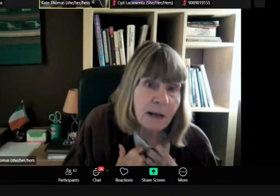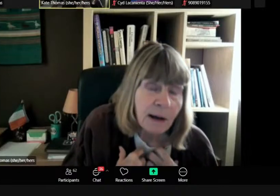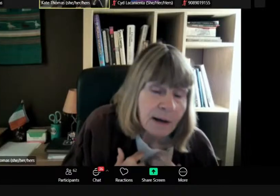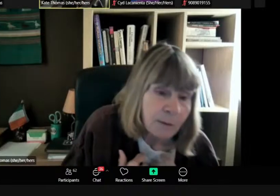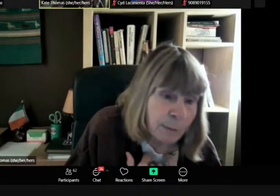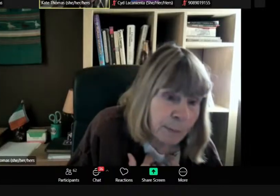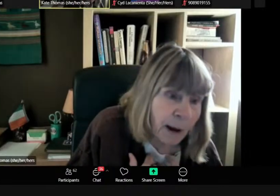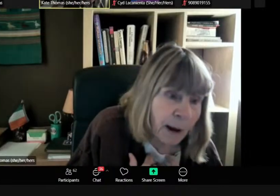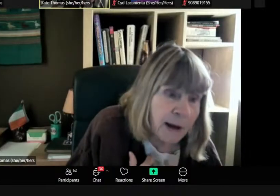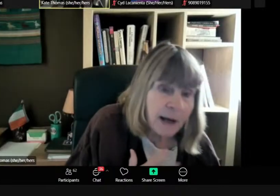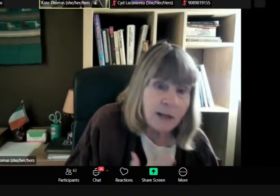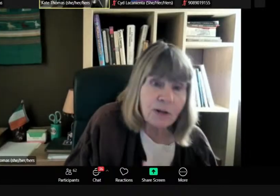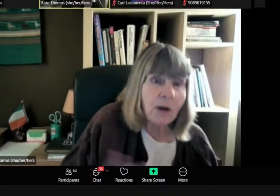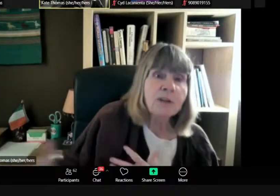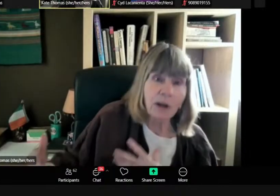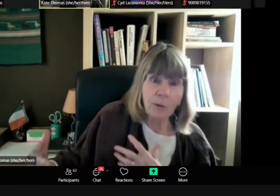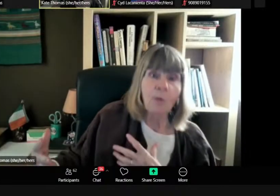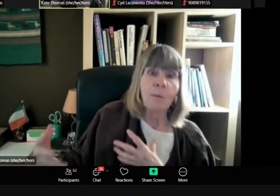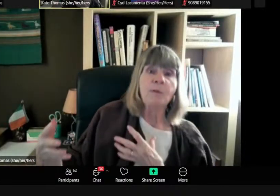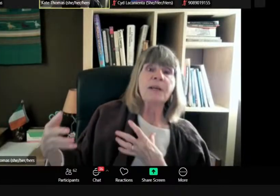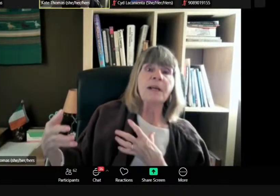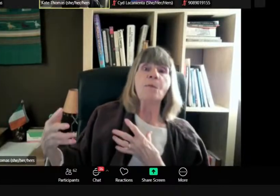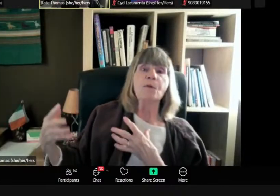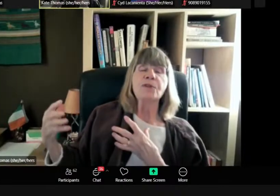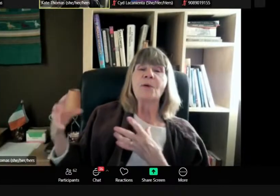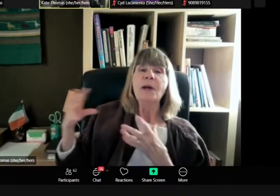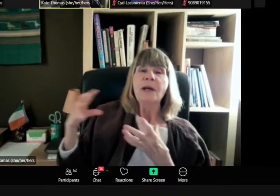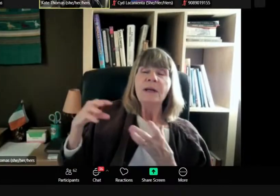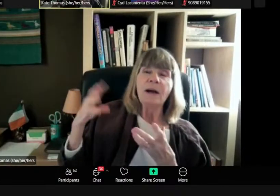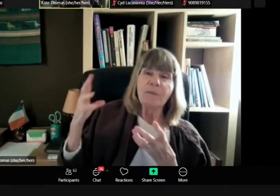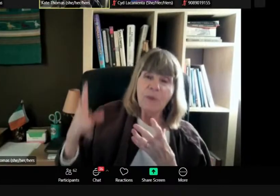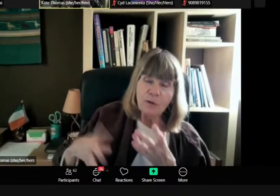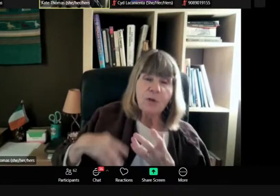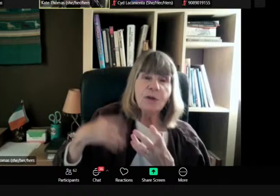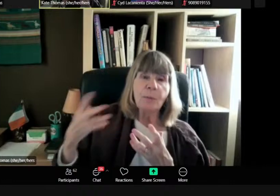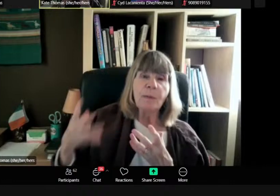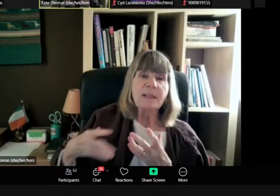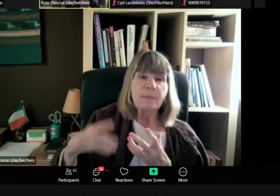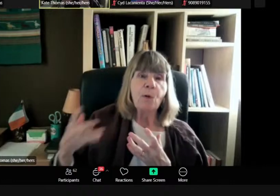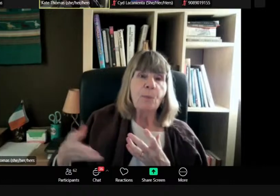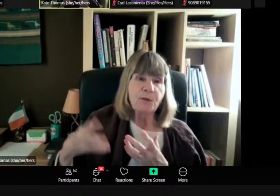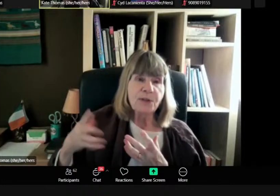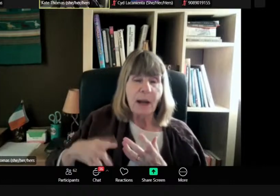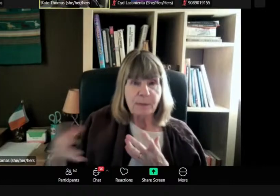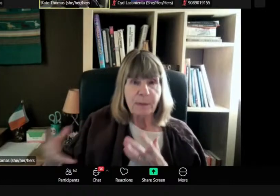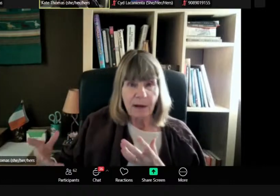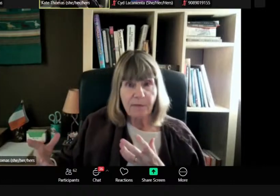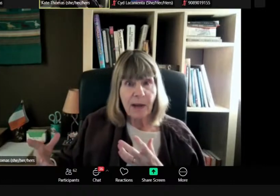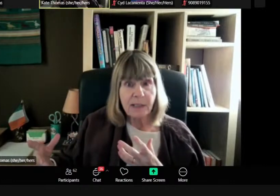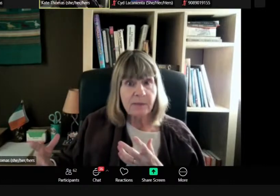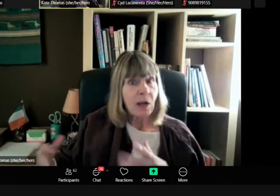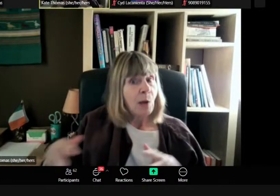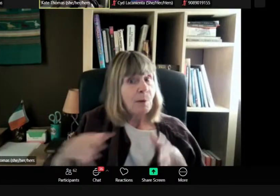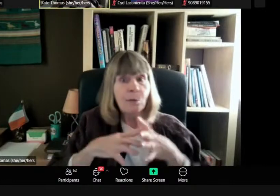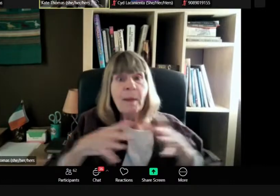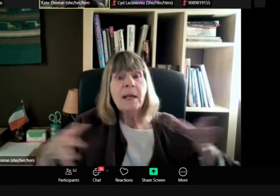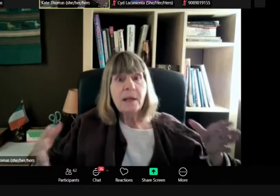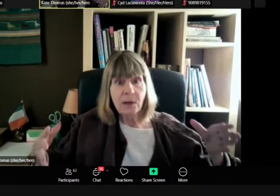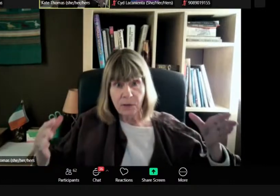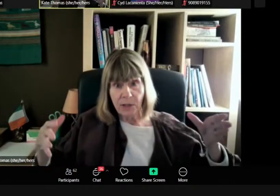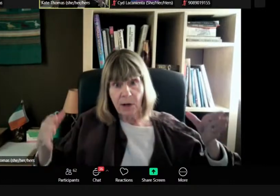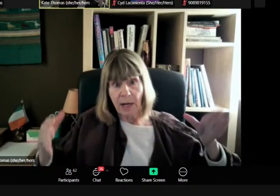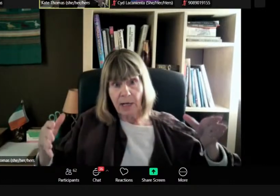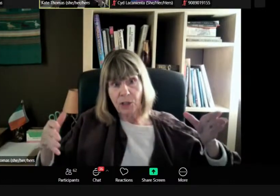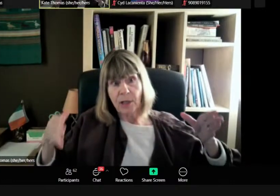76, women my age aren't on hormones anymore. So, using replacement hormones stops being effective. But for